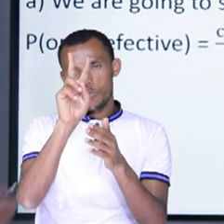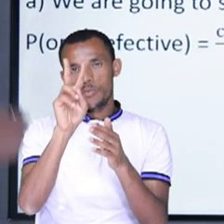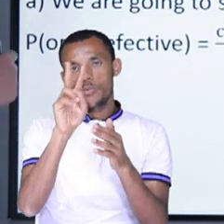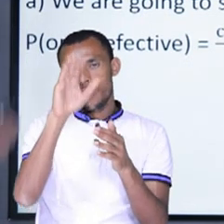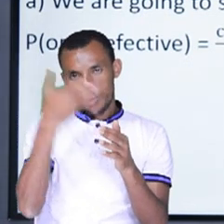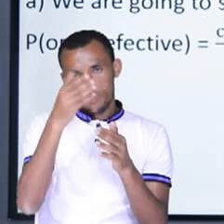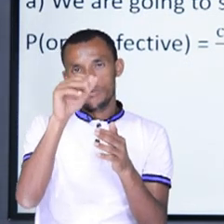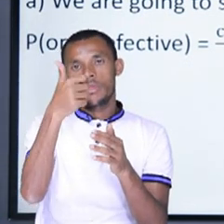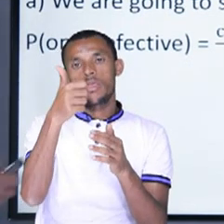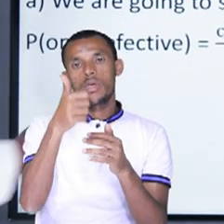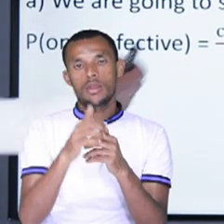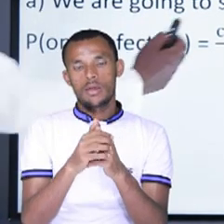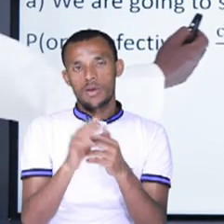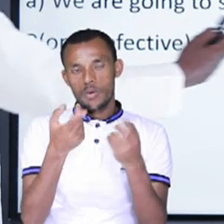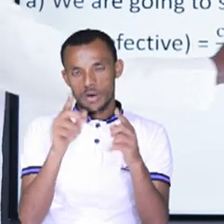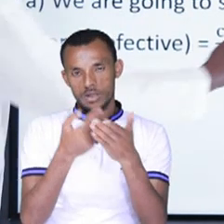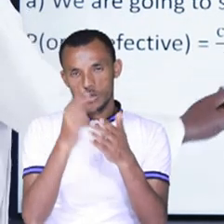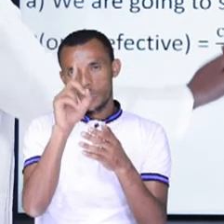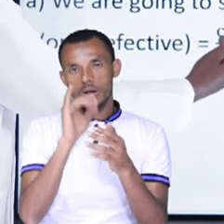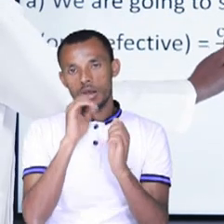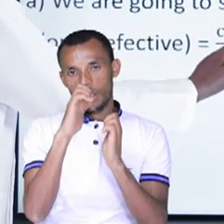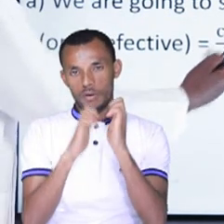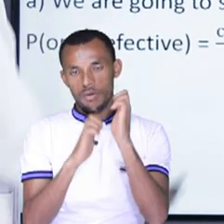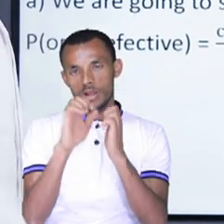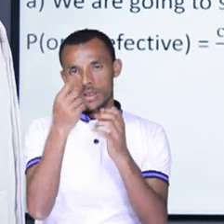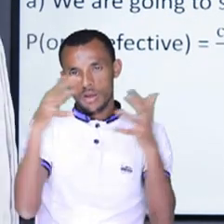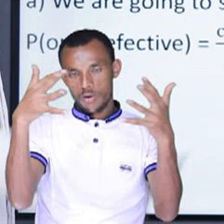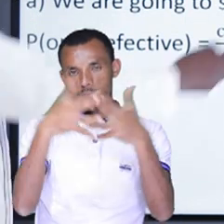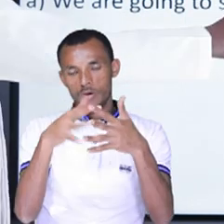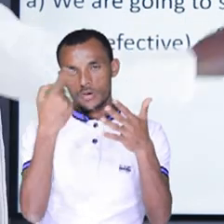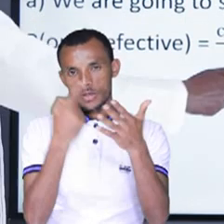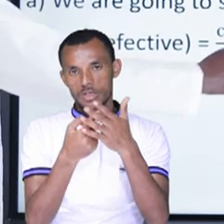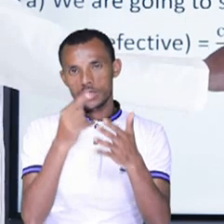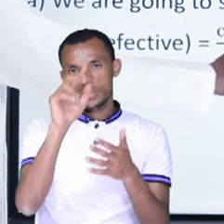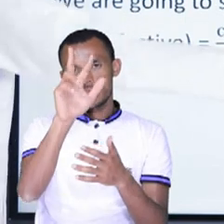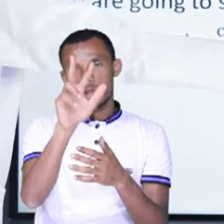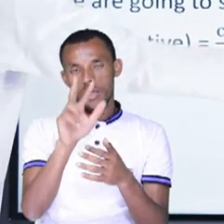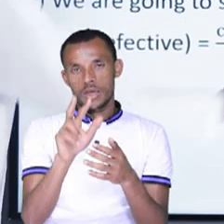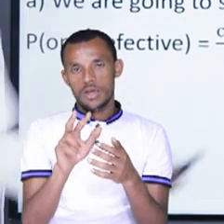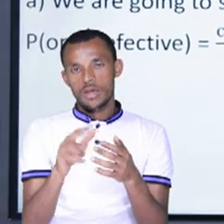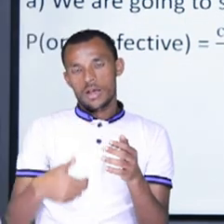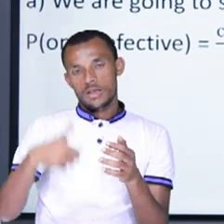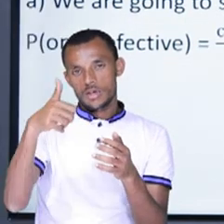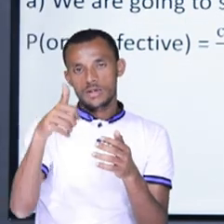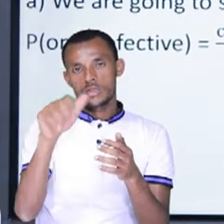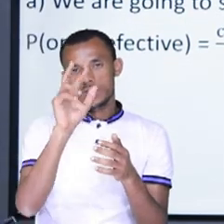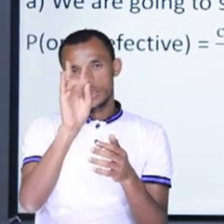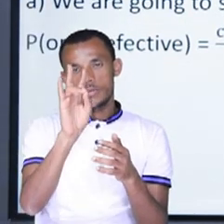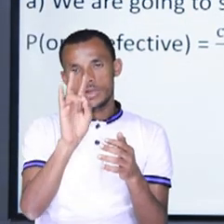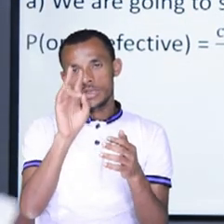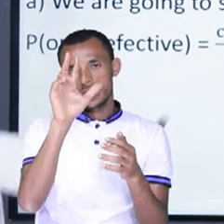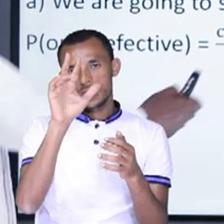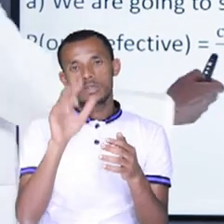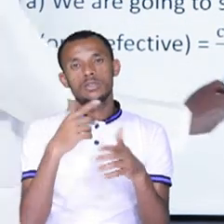bulbs out of 10. When this one is evaluated, the combination of this one, 3, the other value to be 7, 3 times